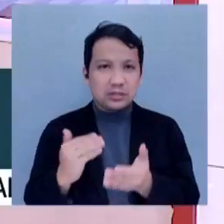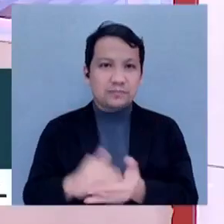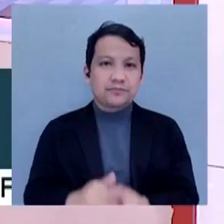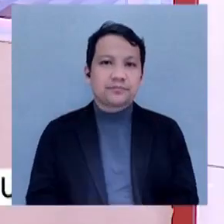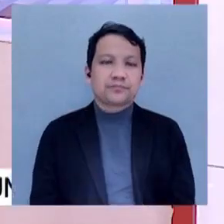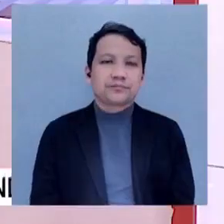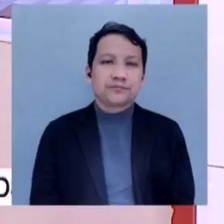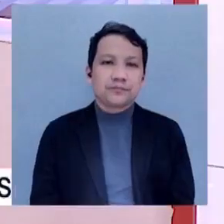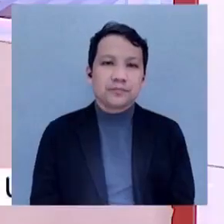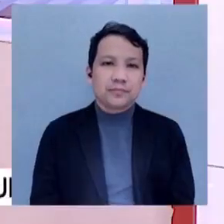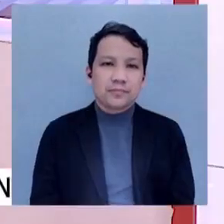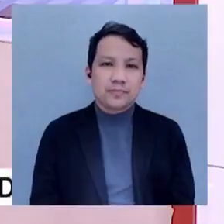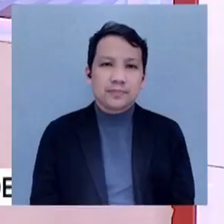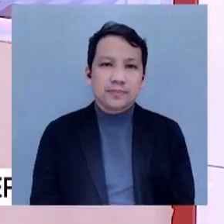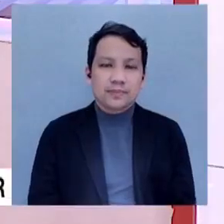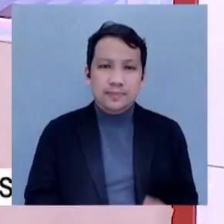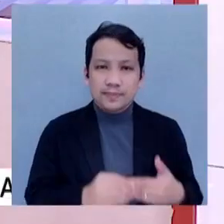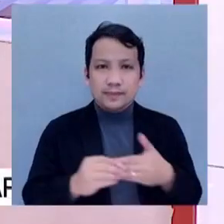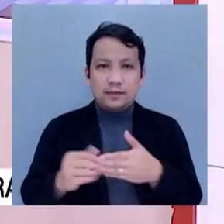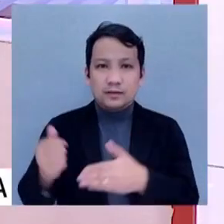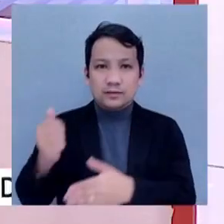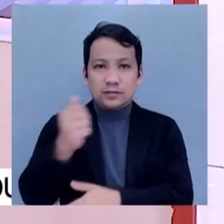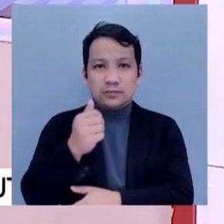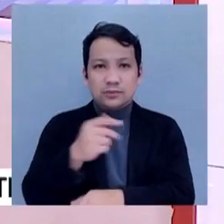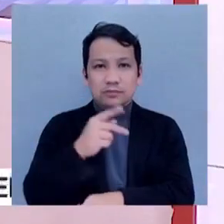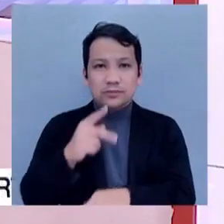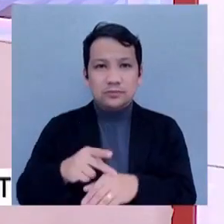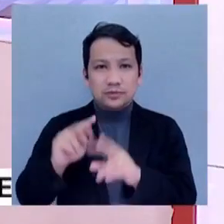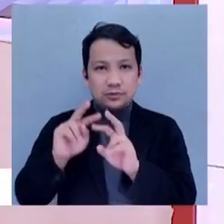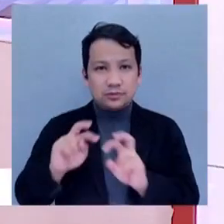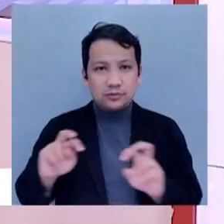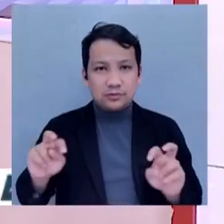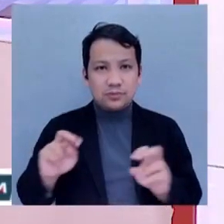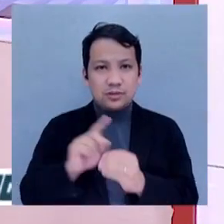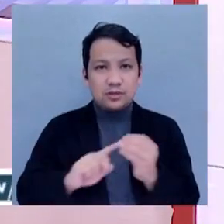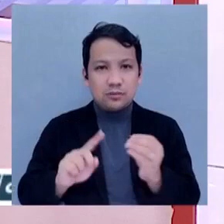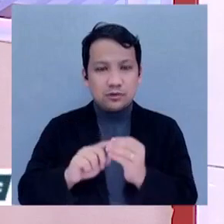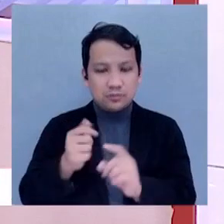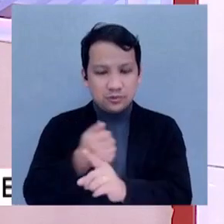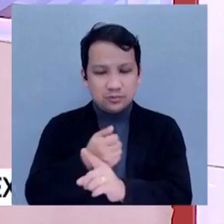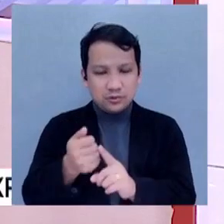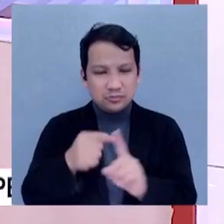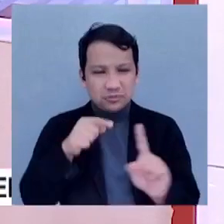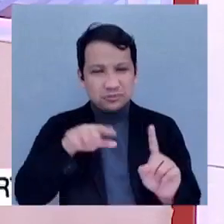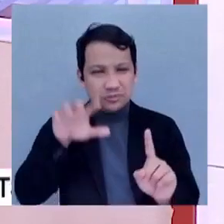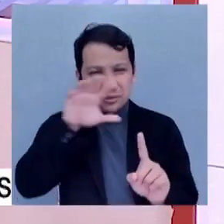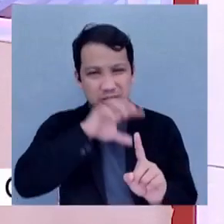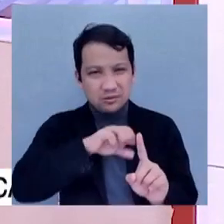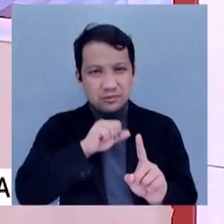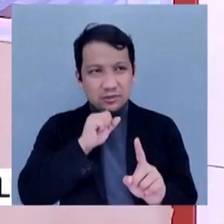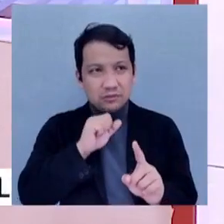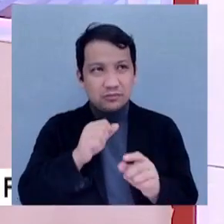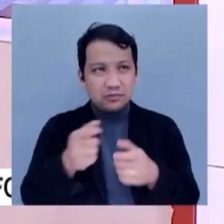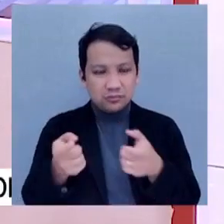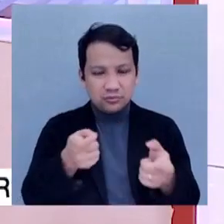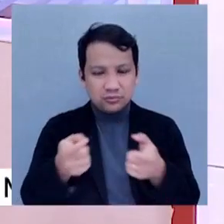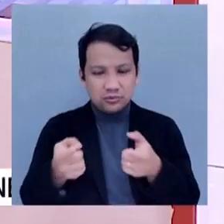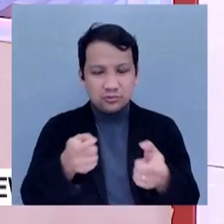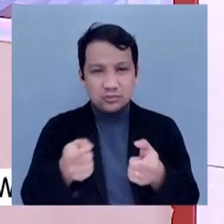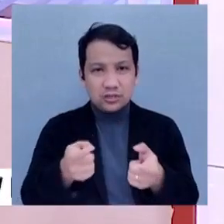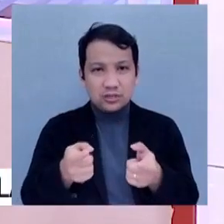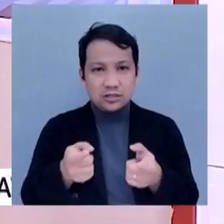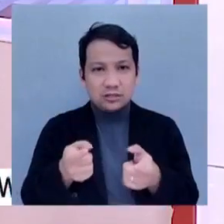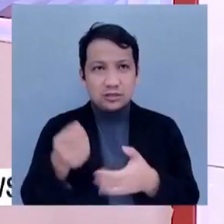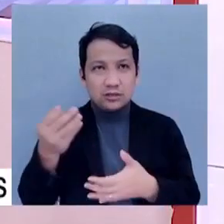The leader of a Philippine civic group being investigated for alleged abuses, suspected to be a mere puppet of powerful figures. Let's hear